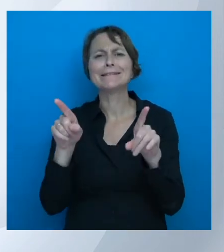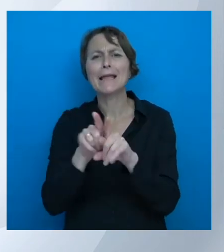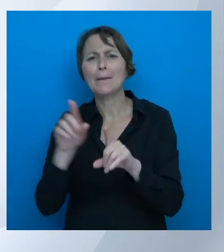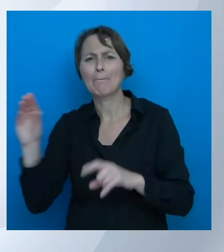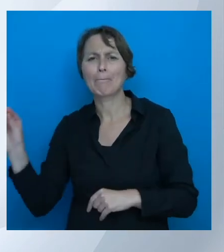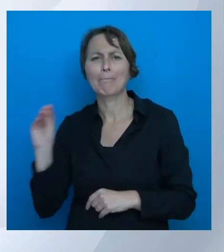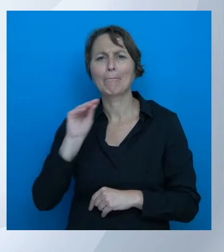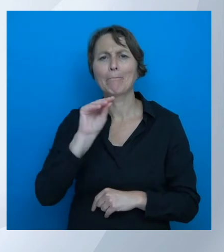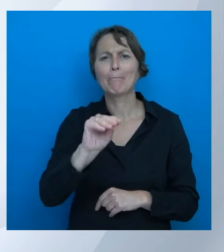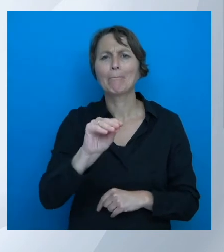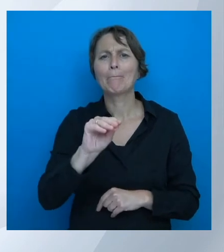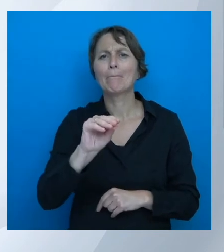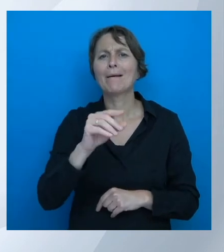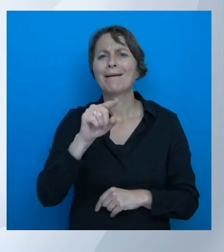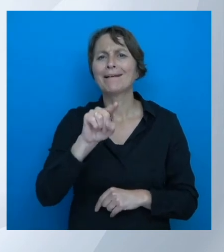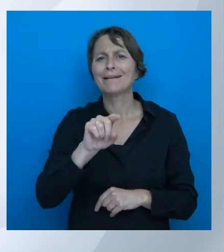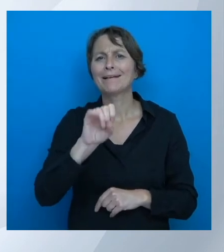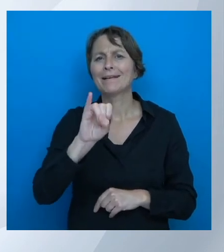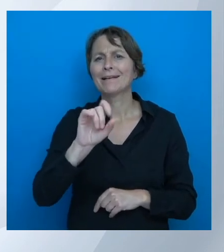And right now,